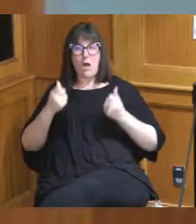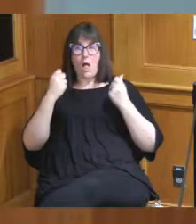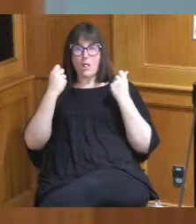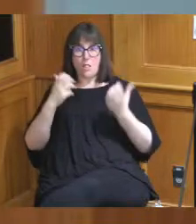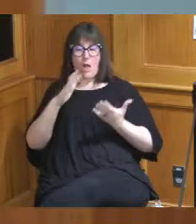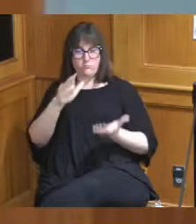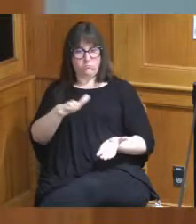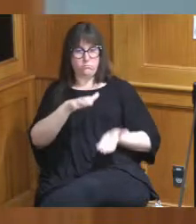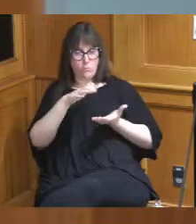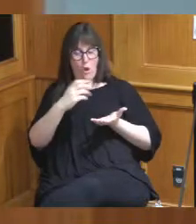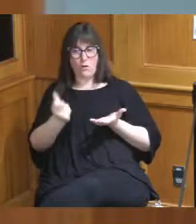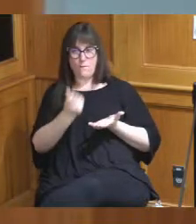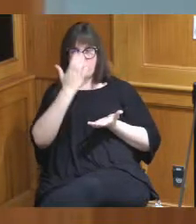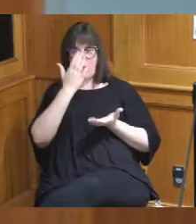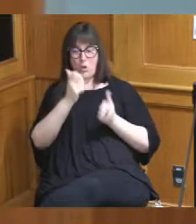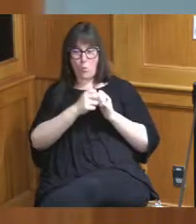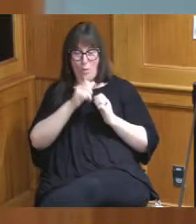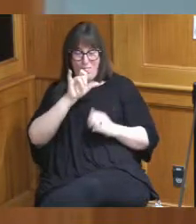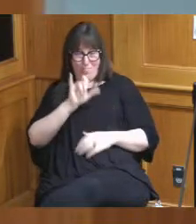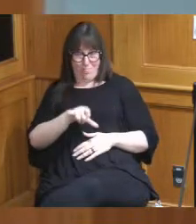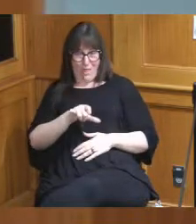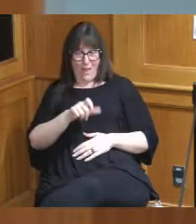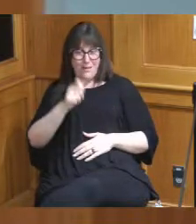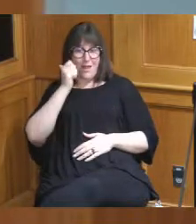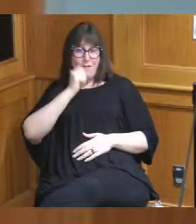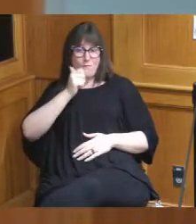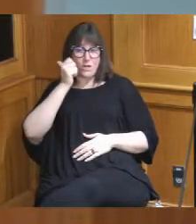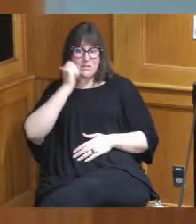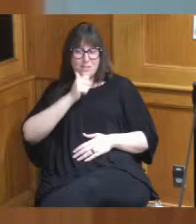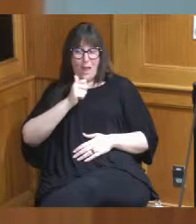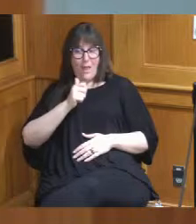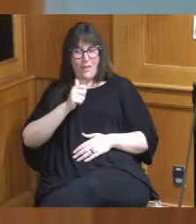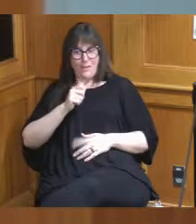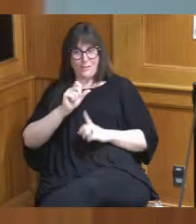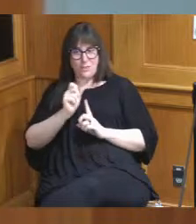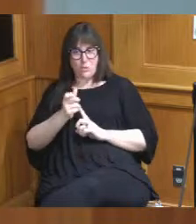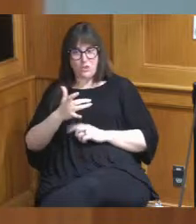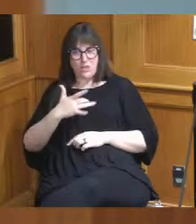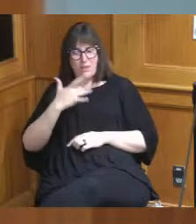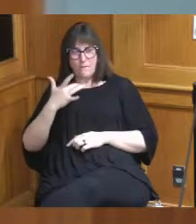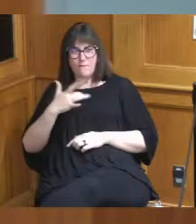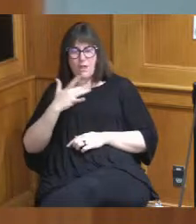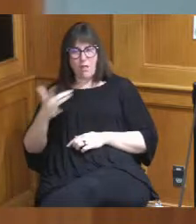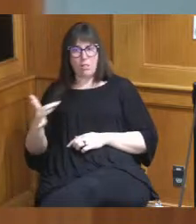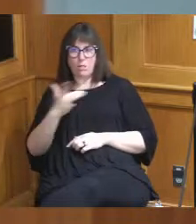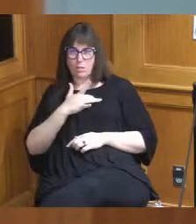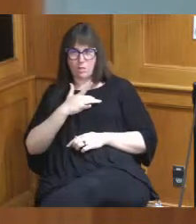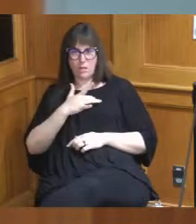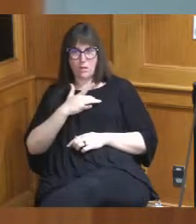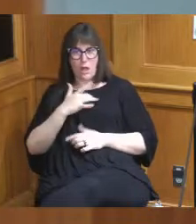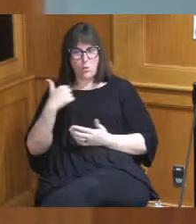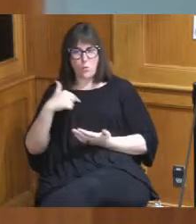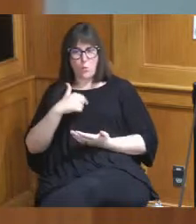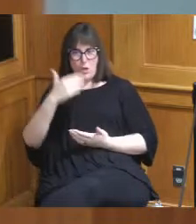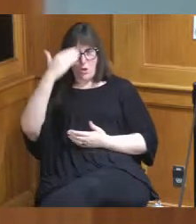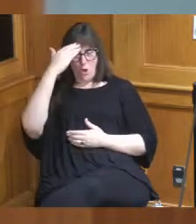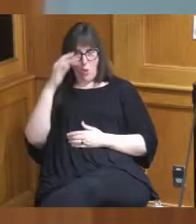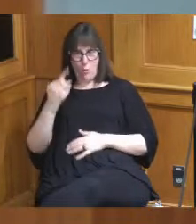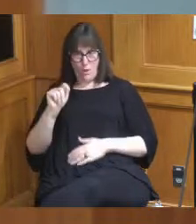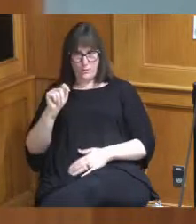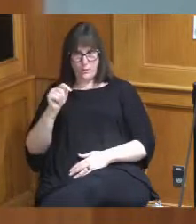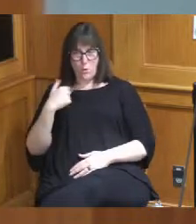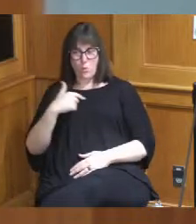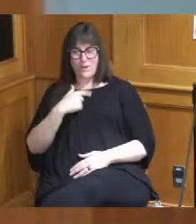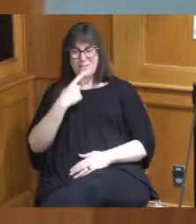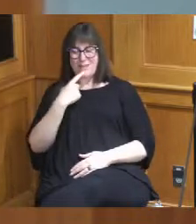confronted with that on a day-to-day basis, they feel it and they know it. And we're saying, hey, we need to